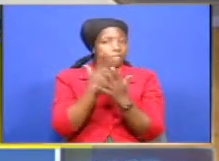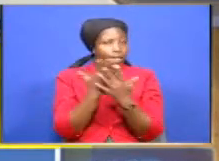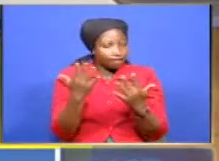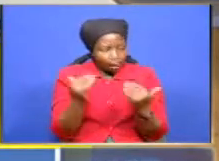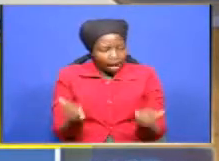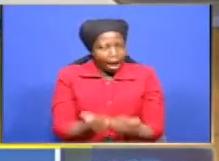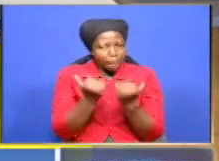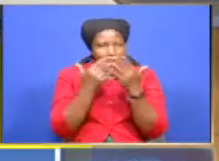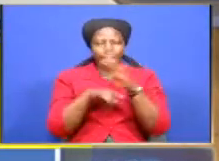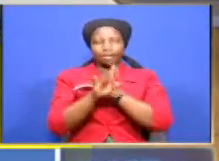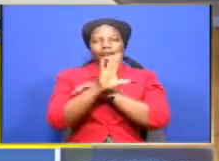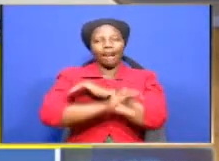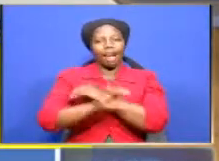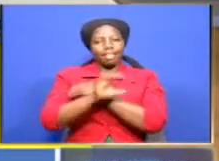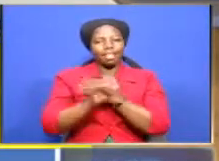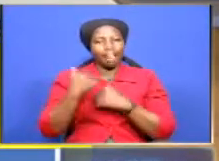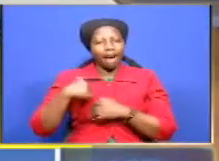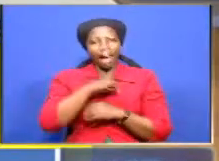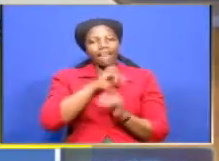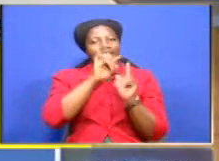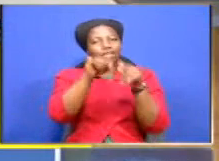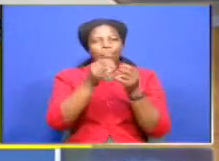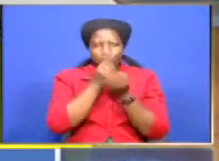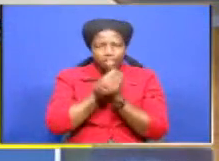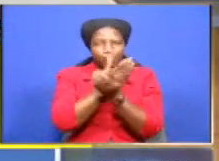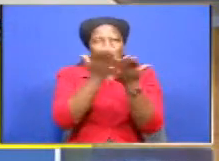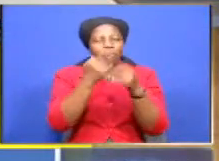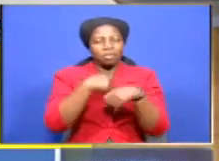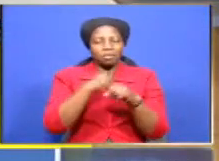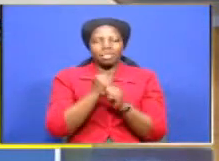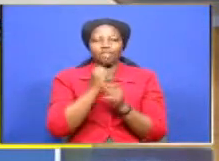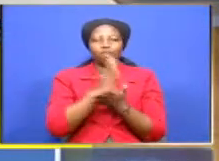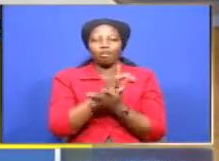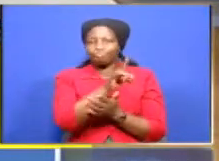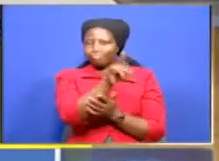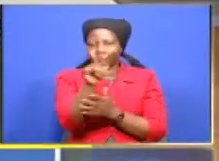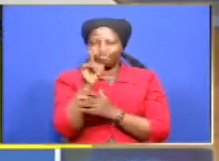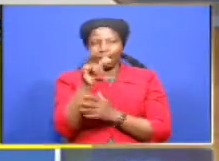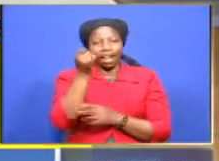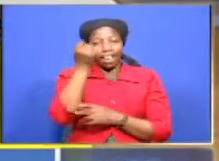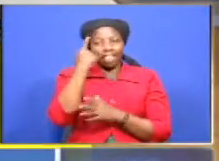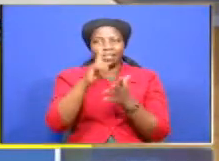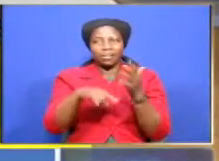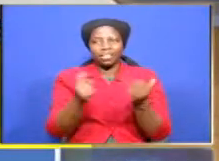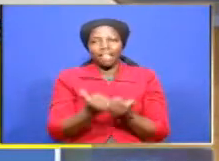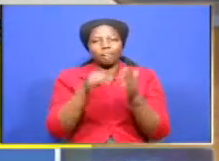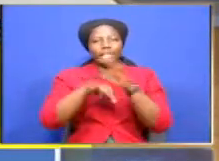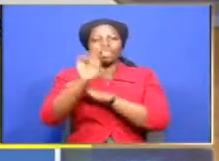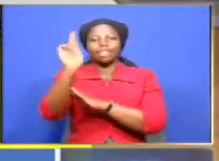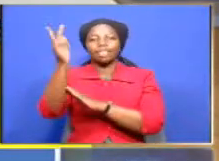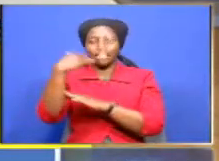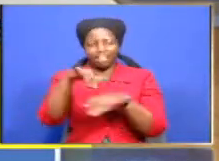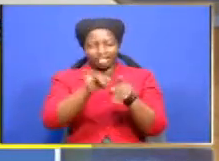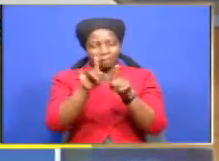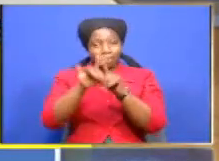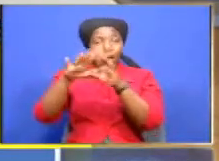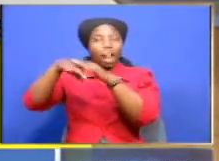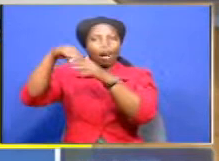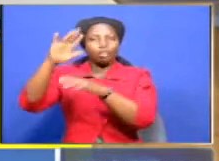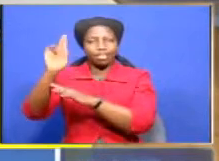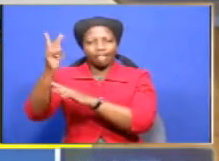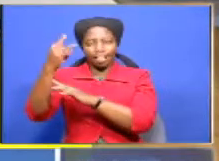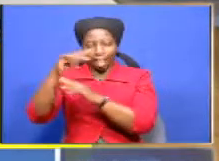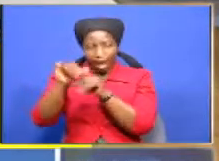the country, and we're here to inform you and to make sure that you understand what is happening in Kenya and beyond borders, from